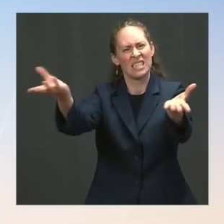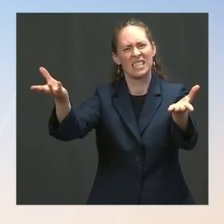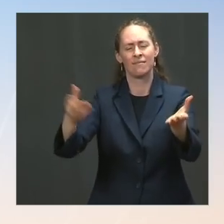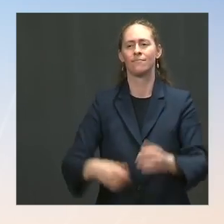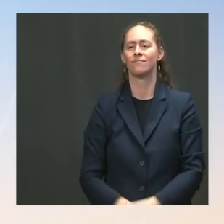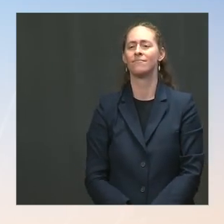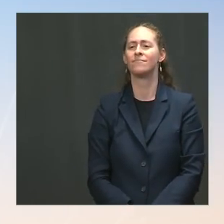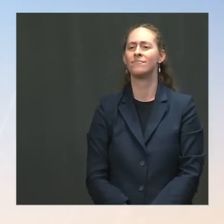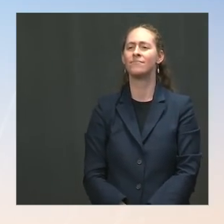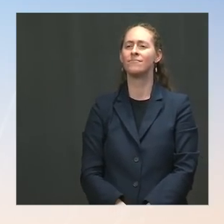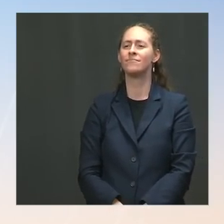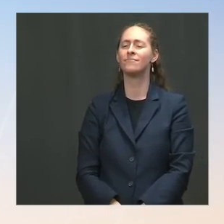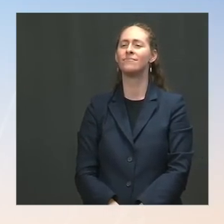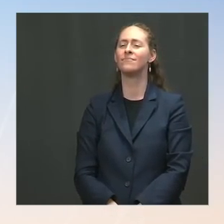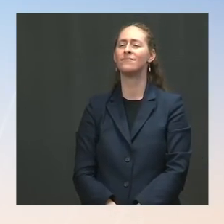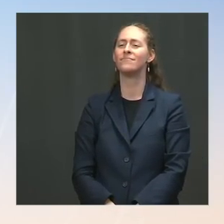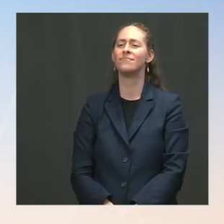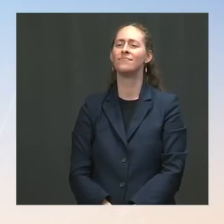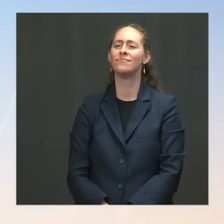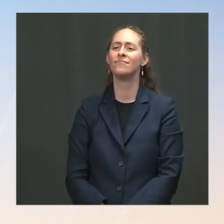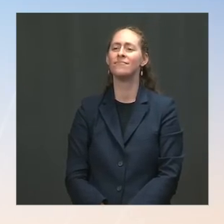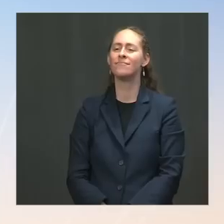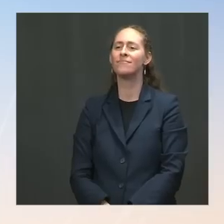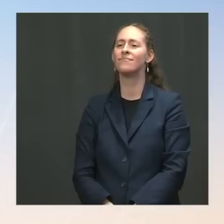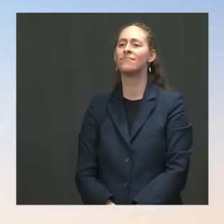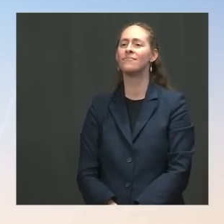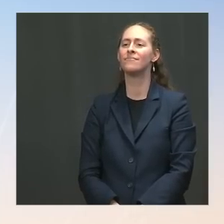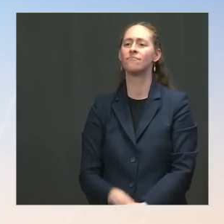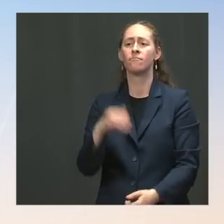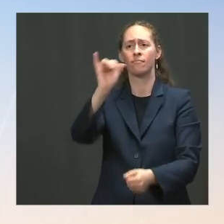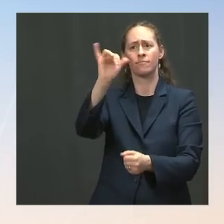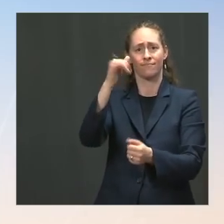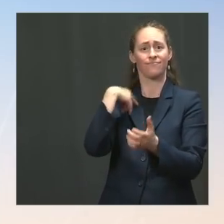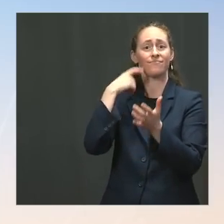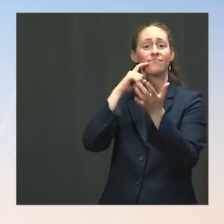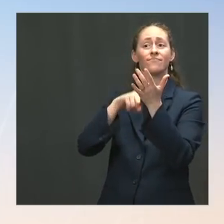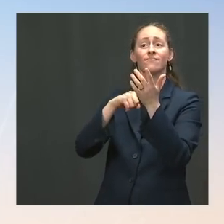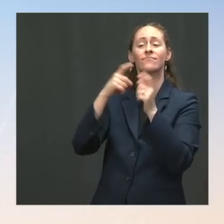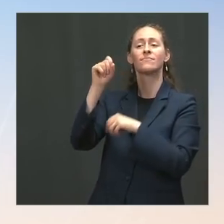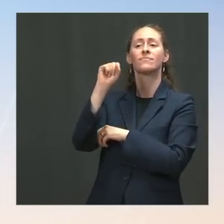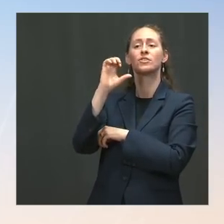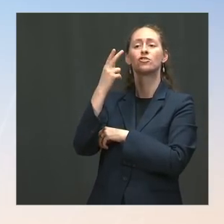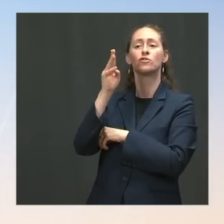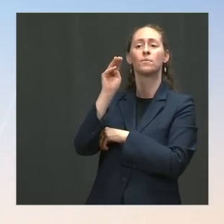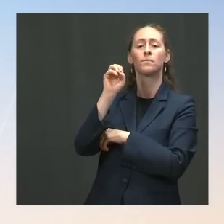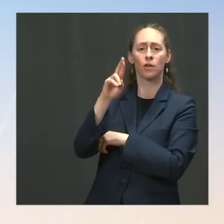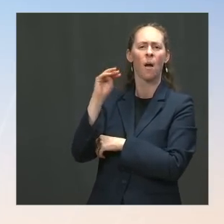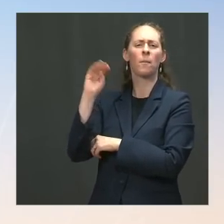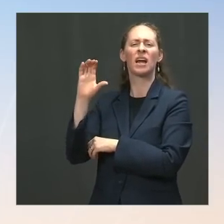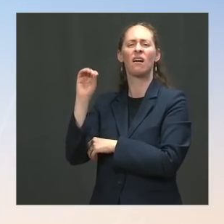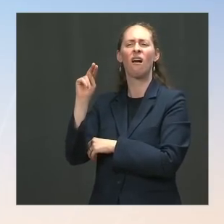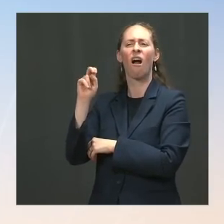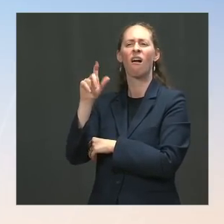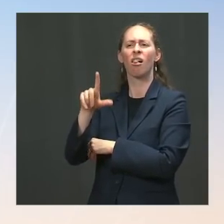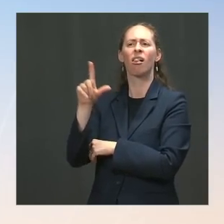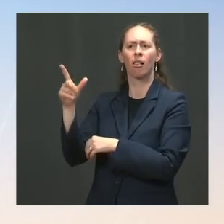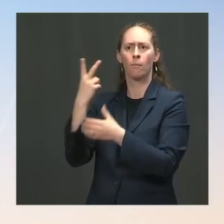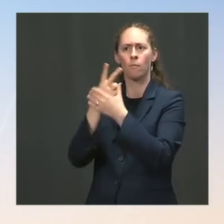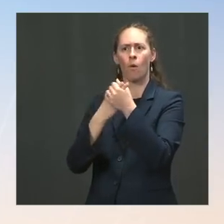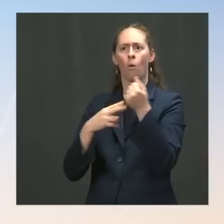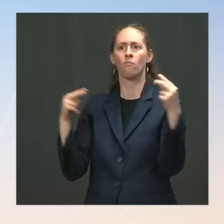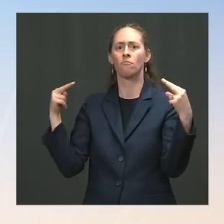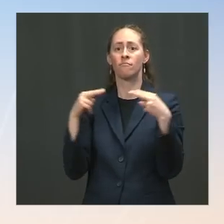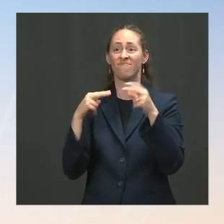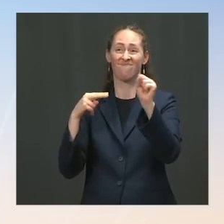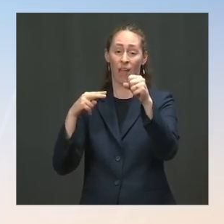McConnell and Senator Schumer, both in a moment of bipartisan agreement, agreed states need to do a better job. So that's what we can control. That's where our focus is.